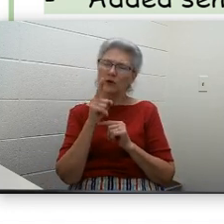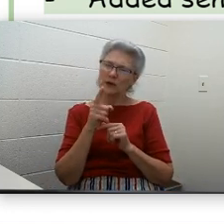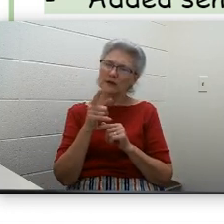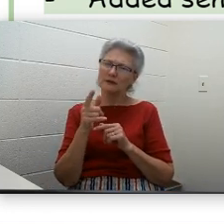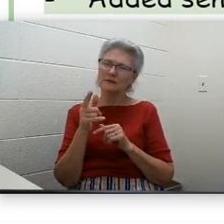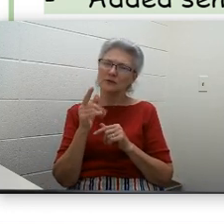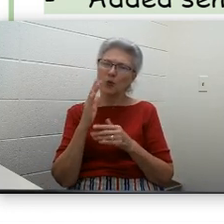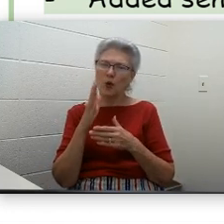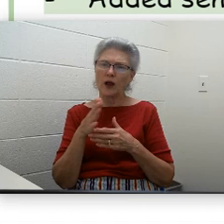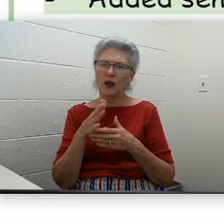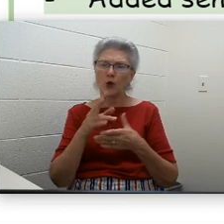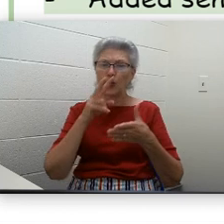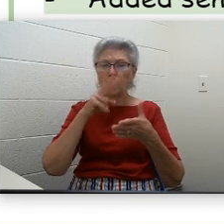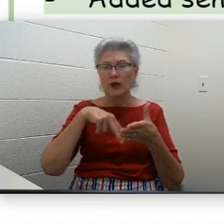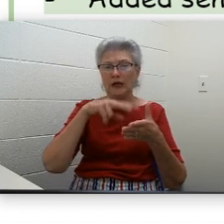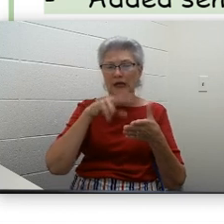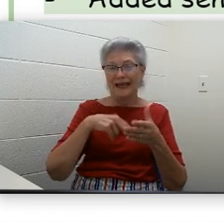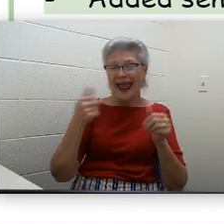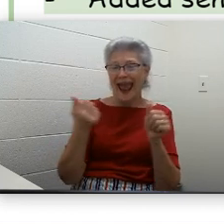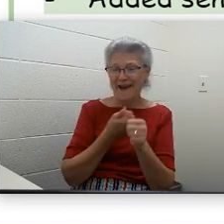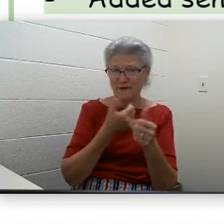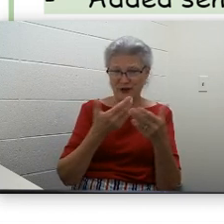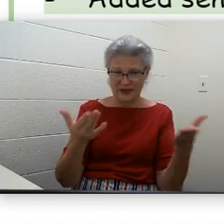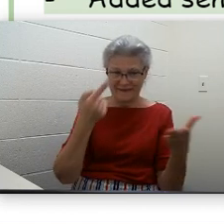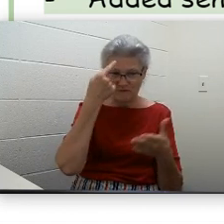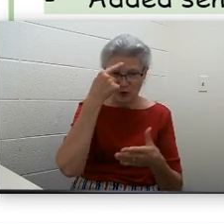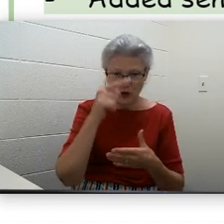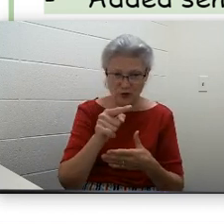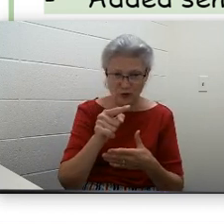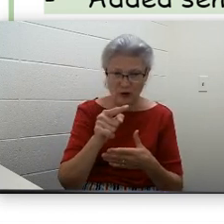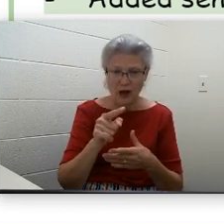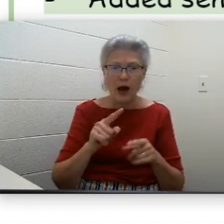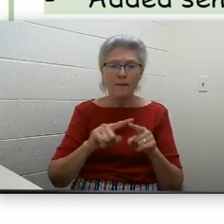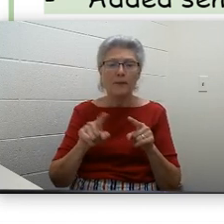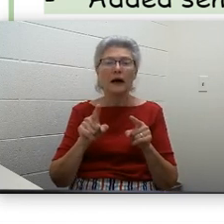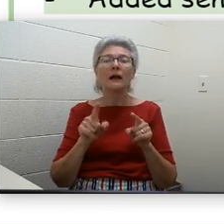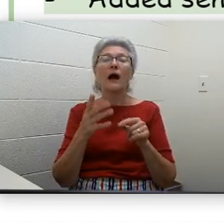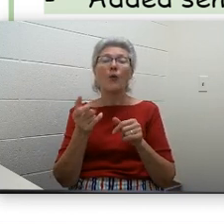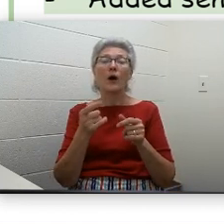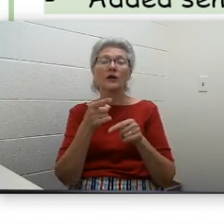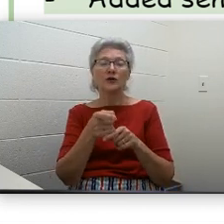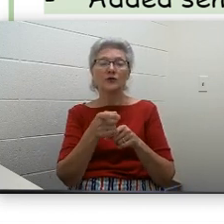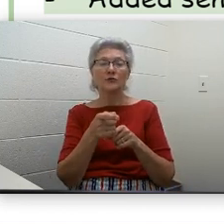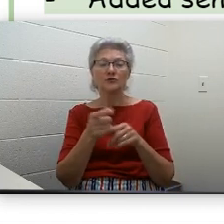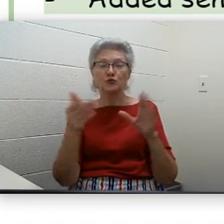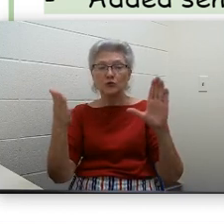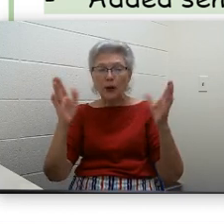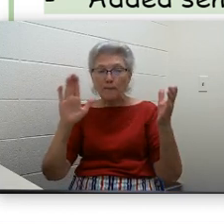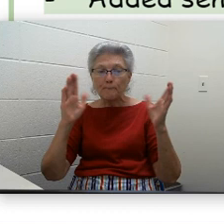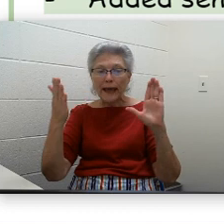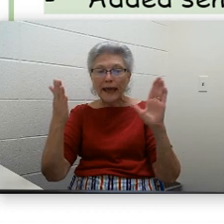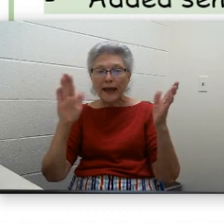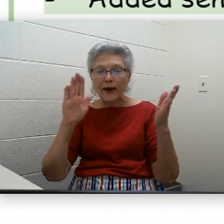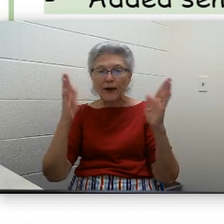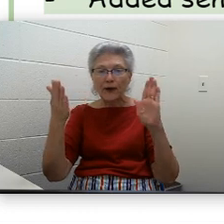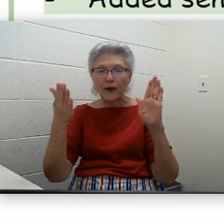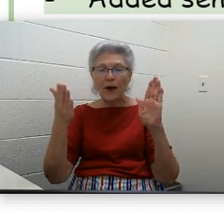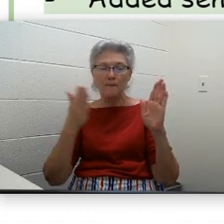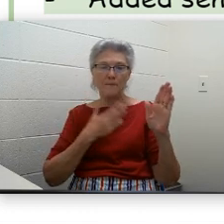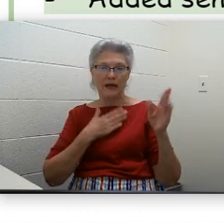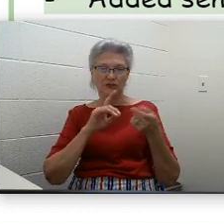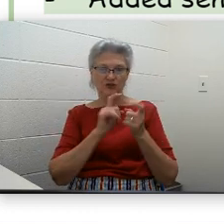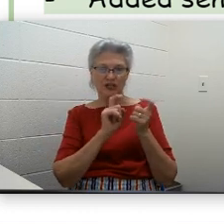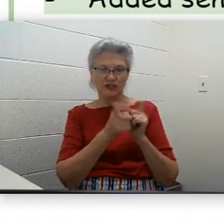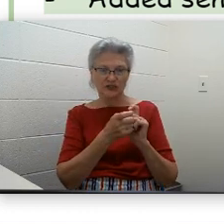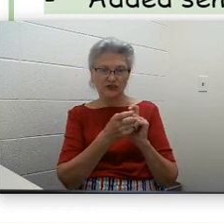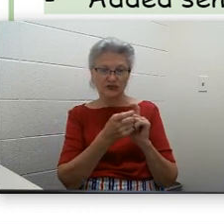going to reread everything entirely, but I do want you to compare the changes that I